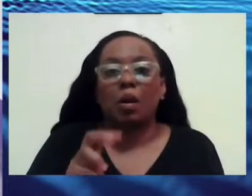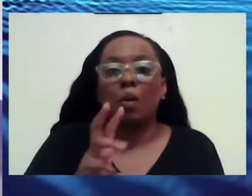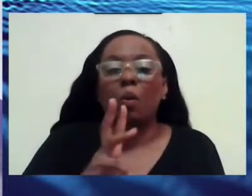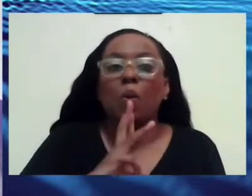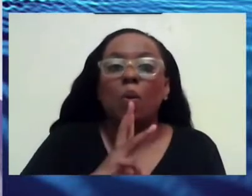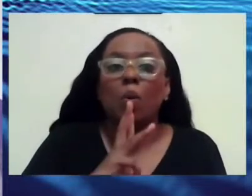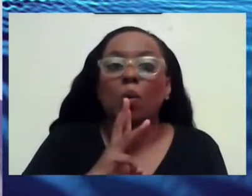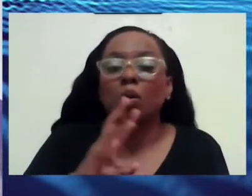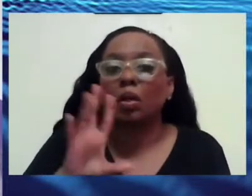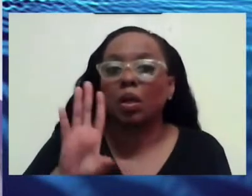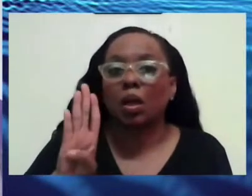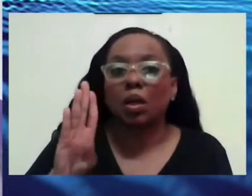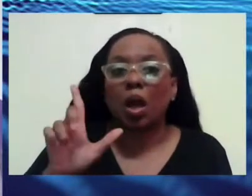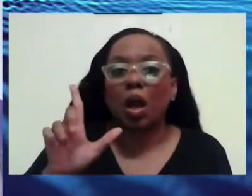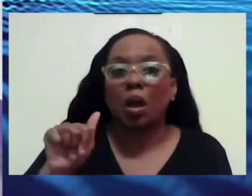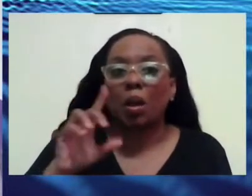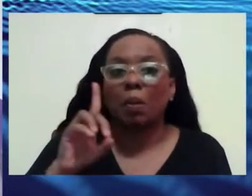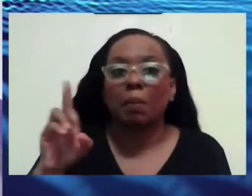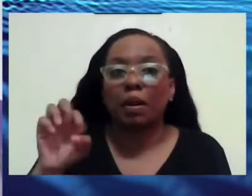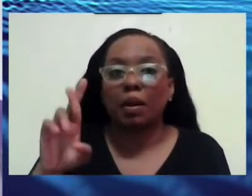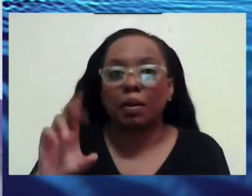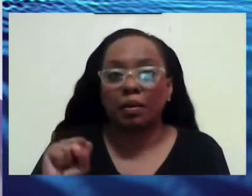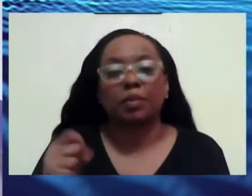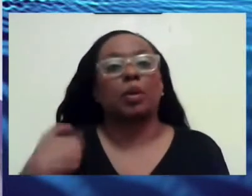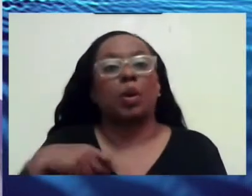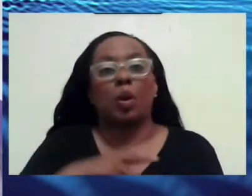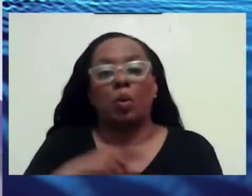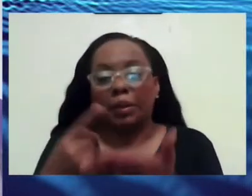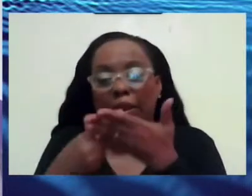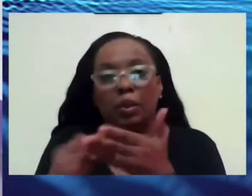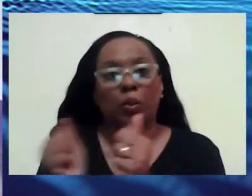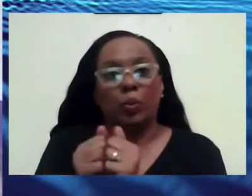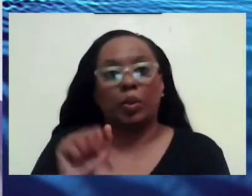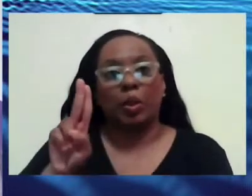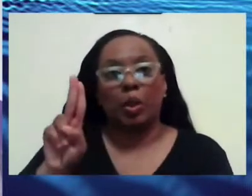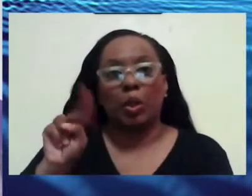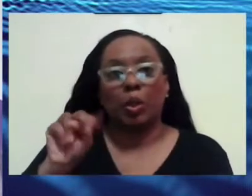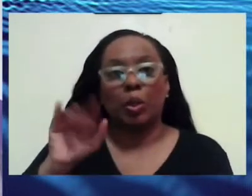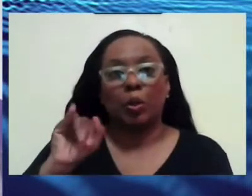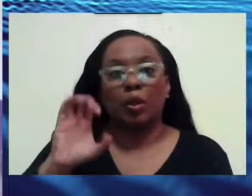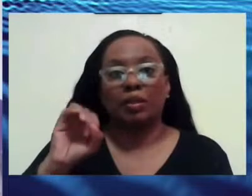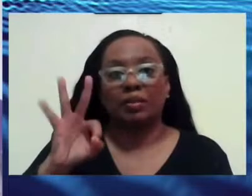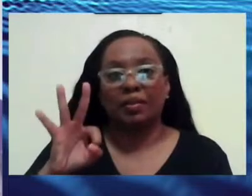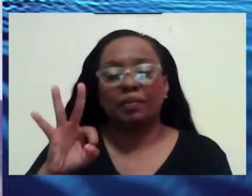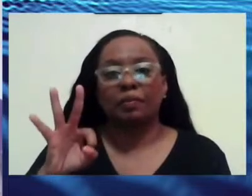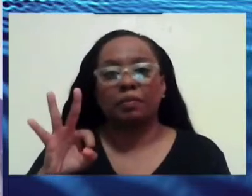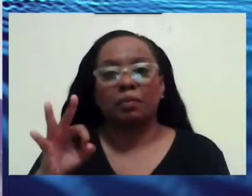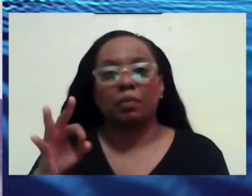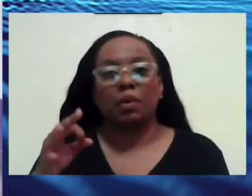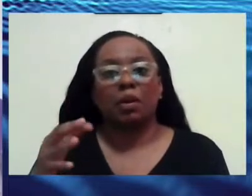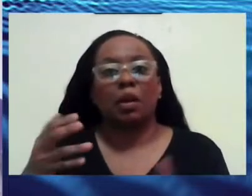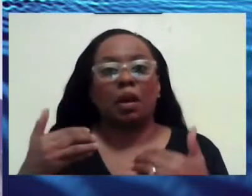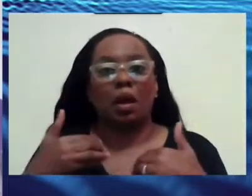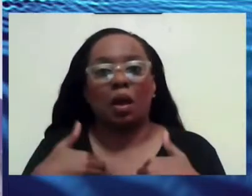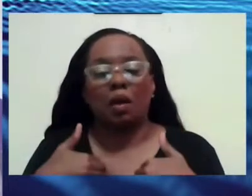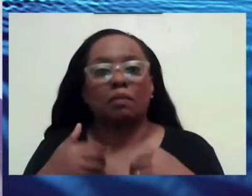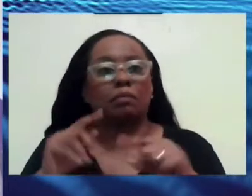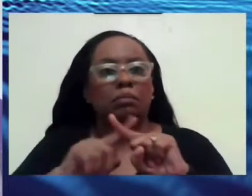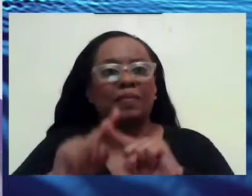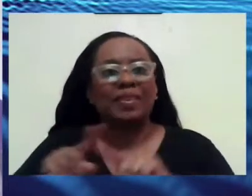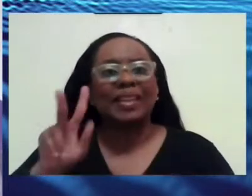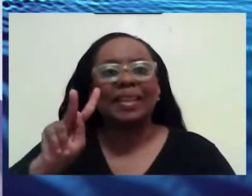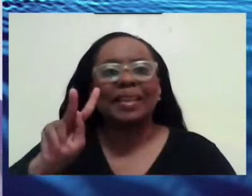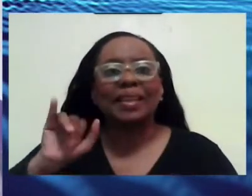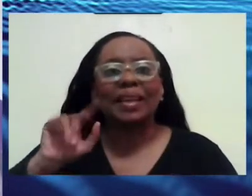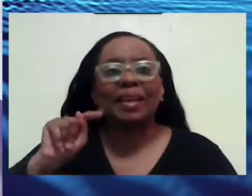We've deployed in collaboration with UNICEF a large quantity of dignity kits and wash kits.